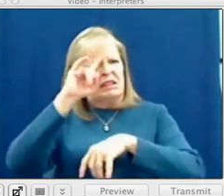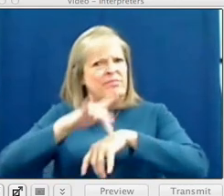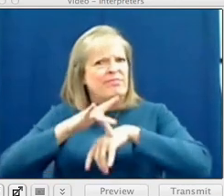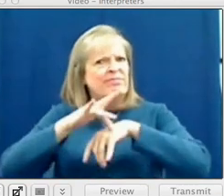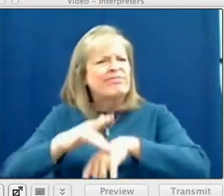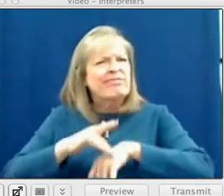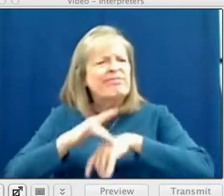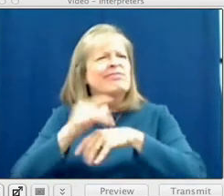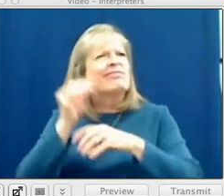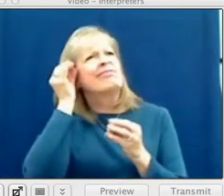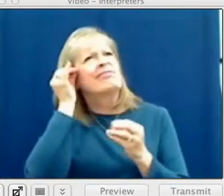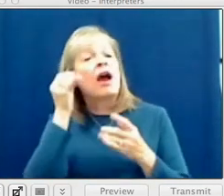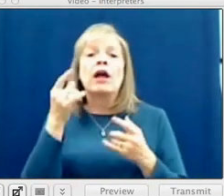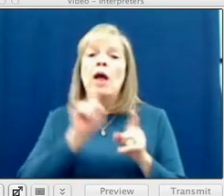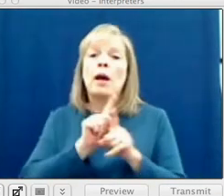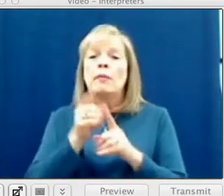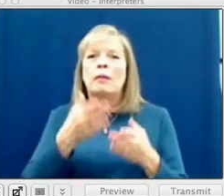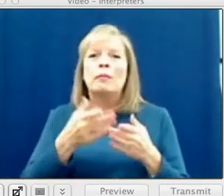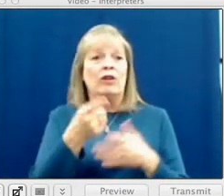a decision was made,